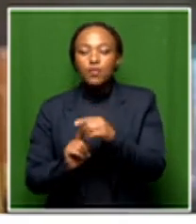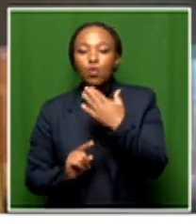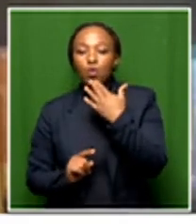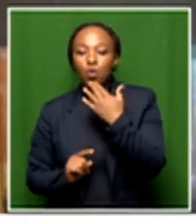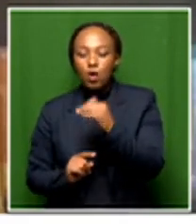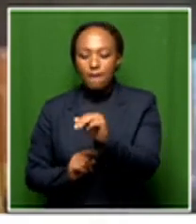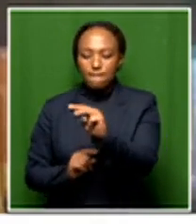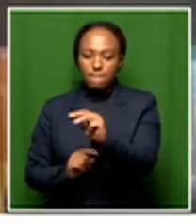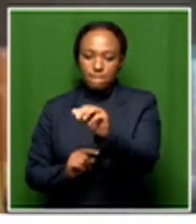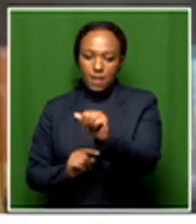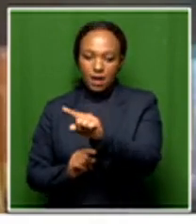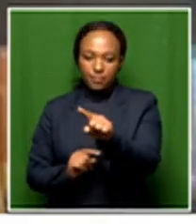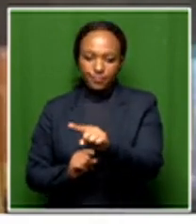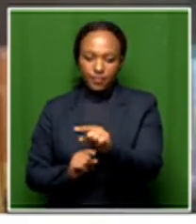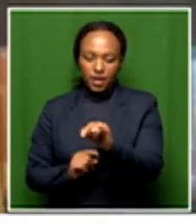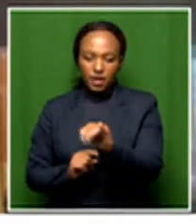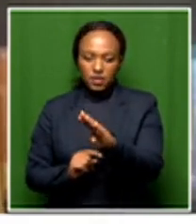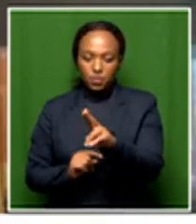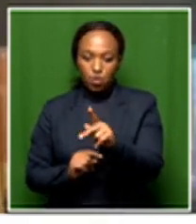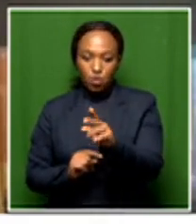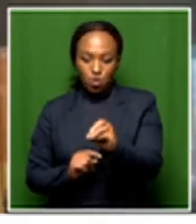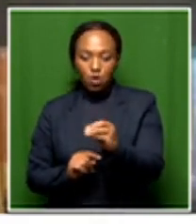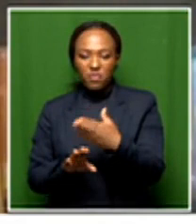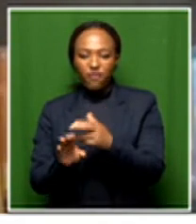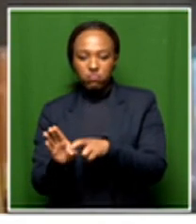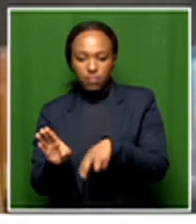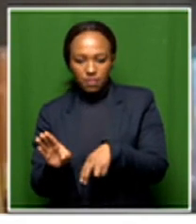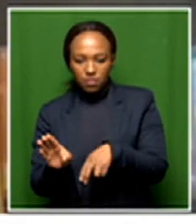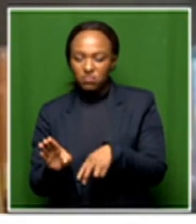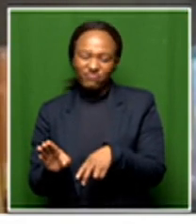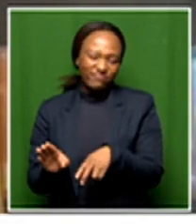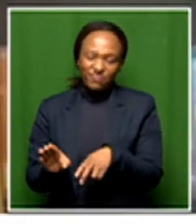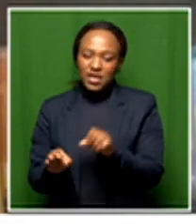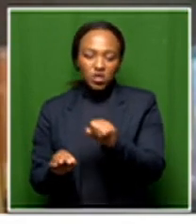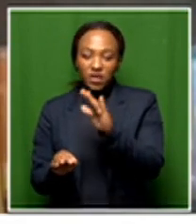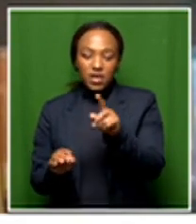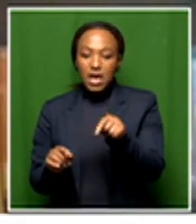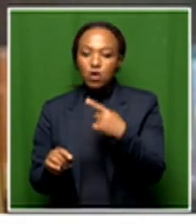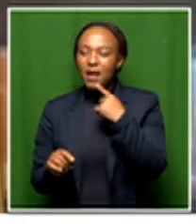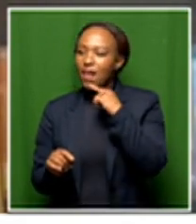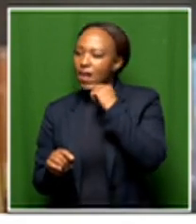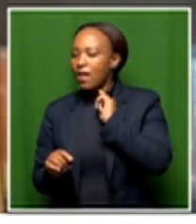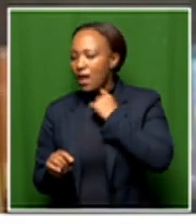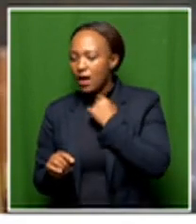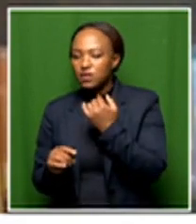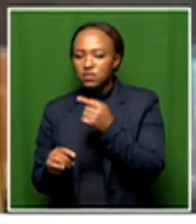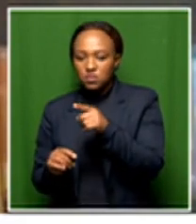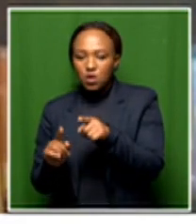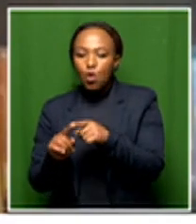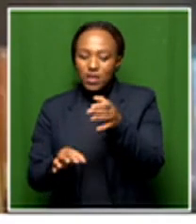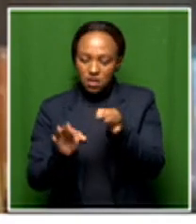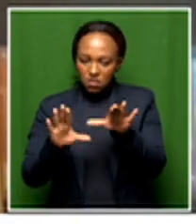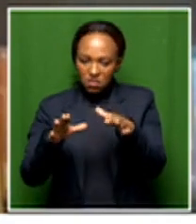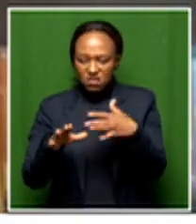Mazibuko? So that is what is happening. South Africans must not be fooled. It's about white people taking back their own